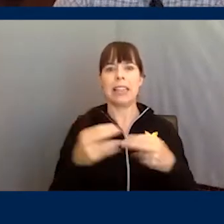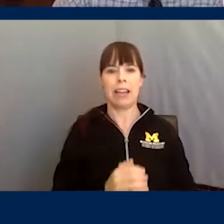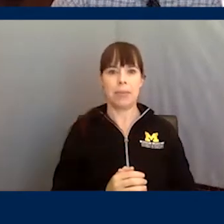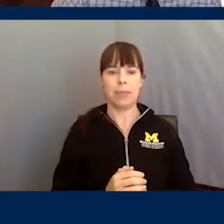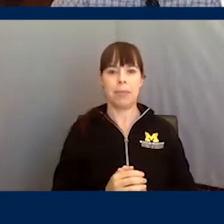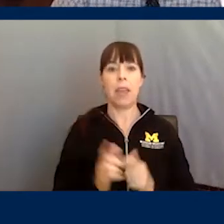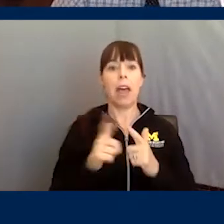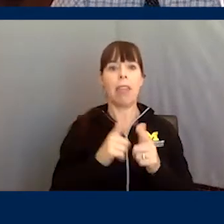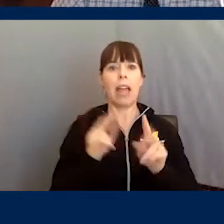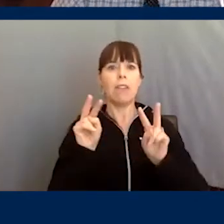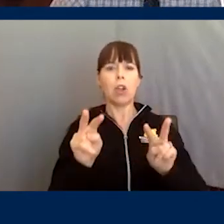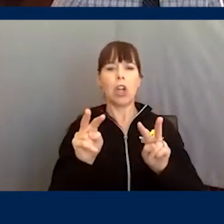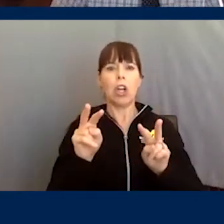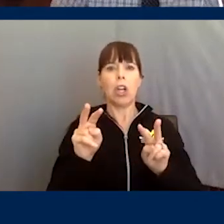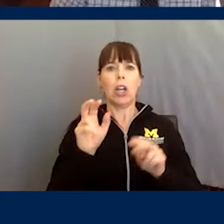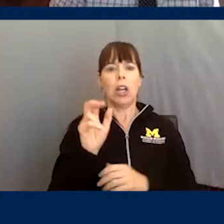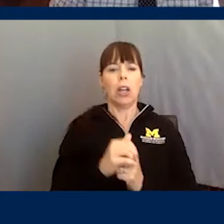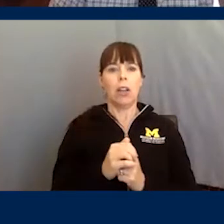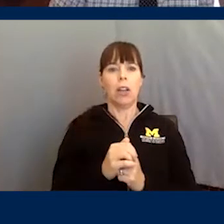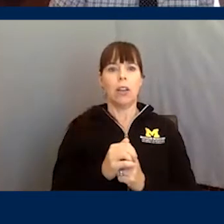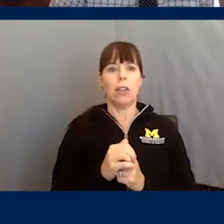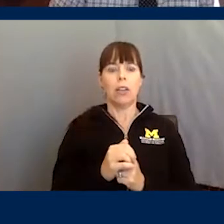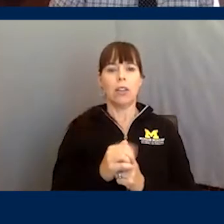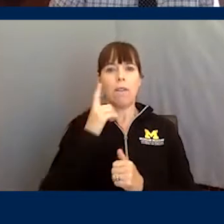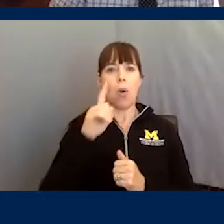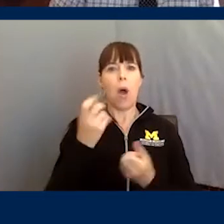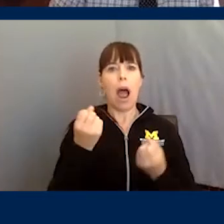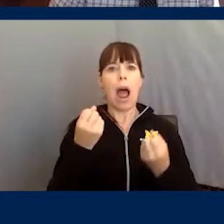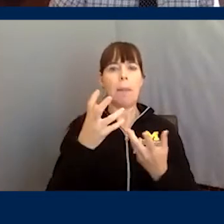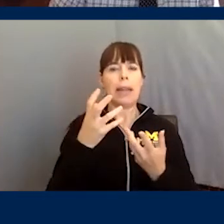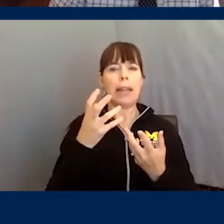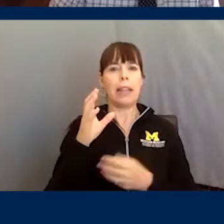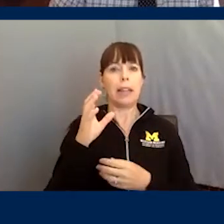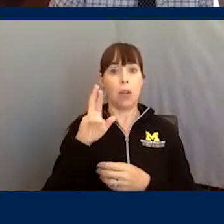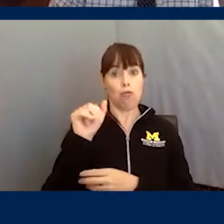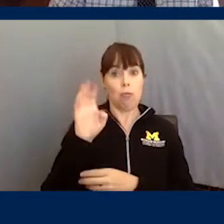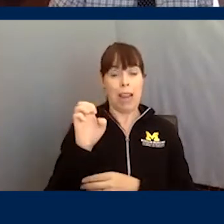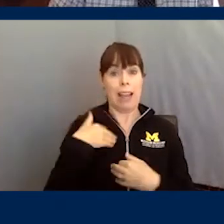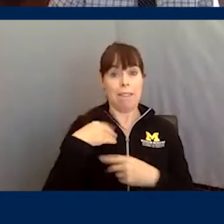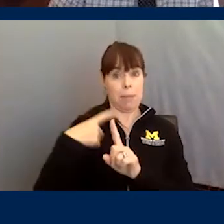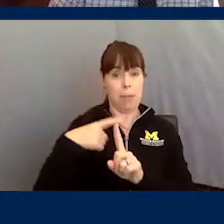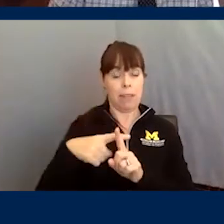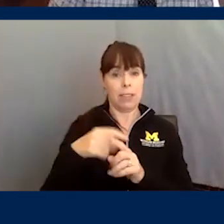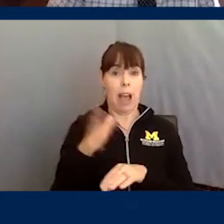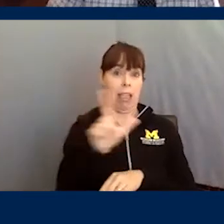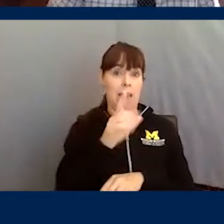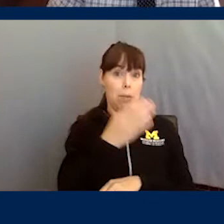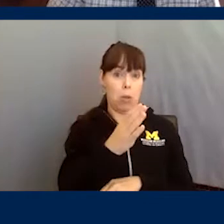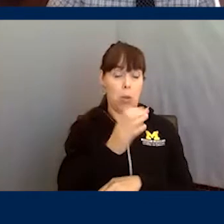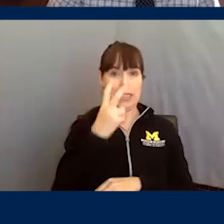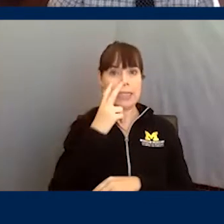And then if we look at the cases by race on the left side in the blue, you can see